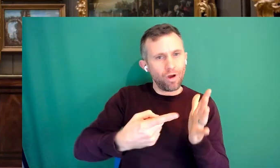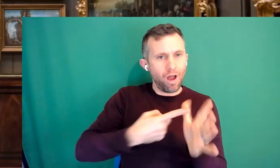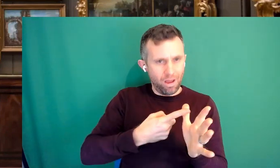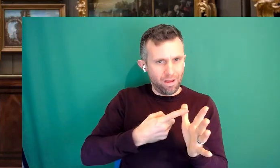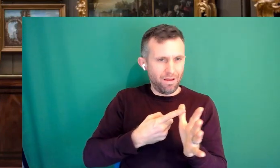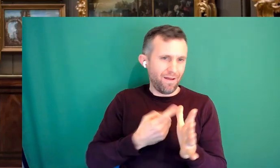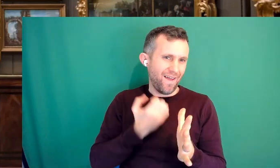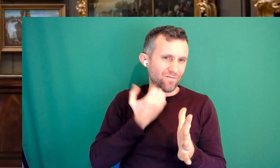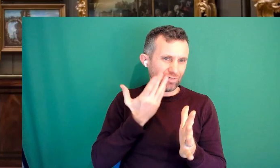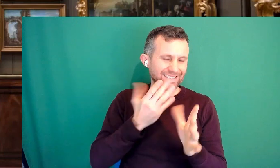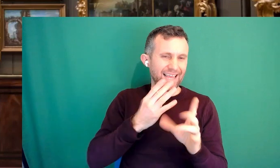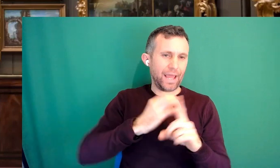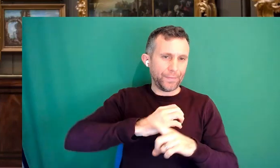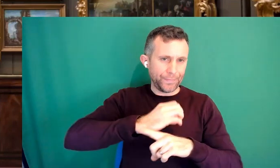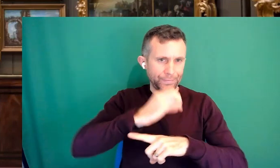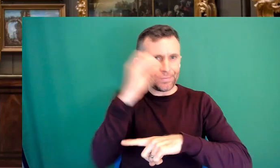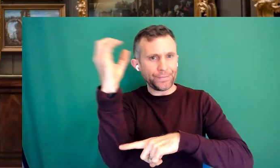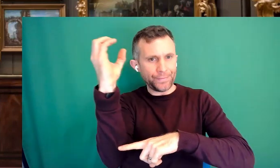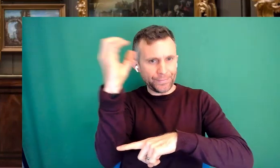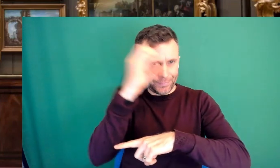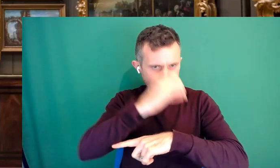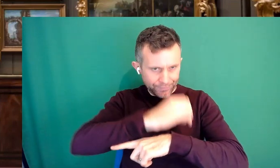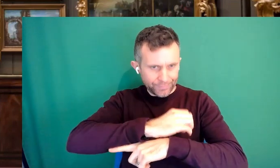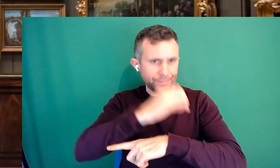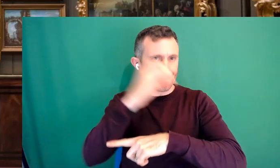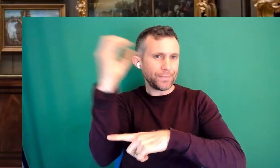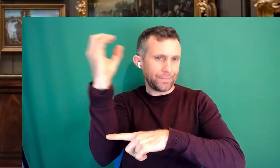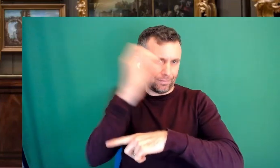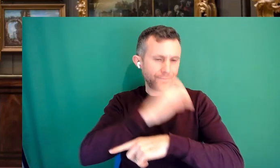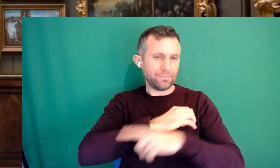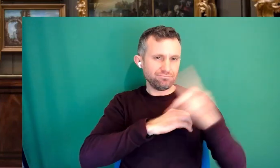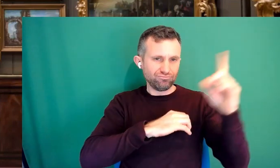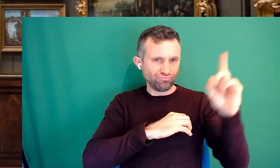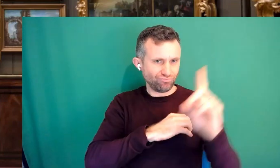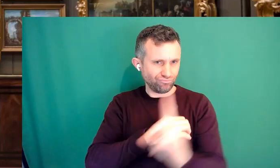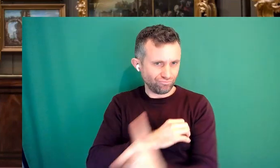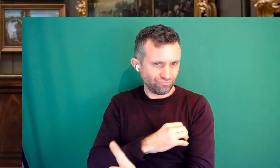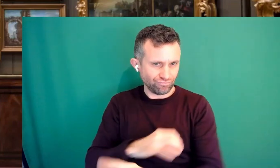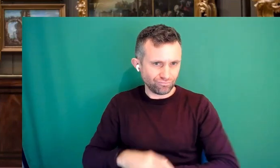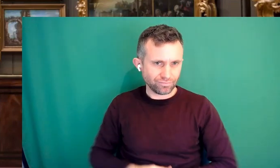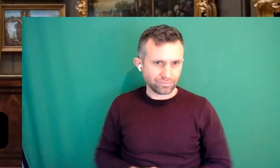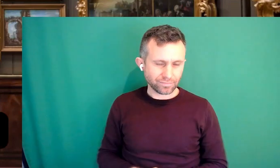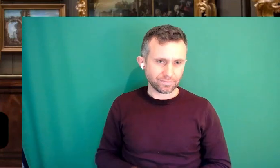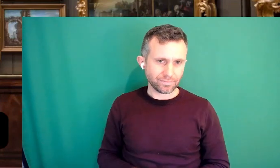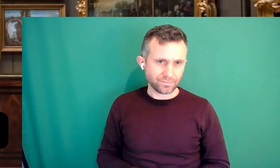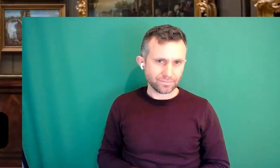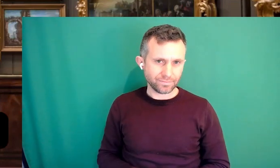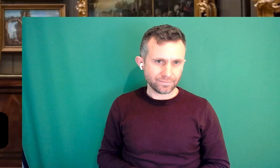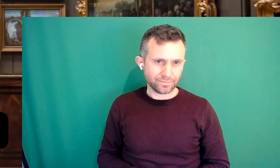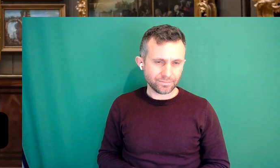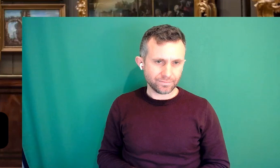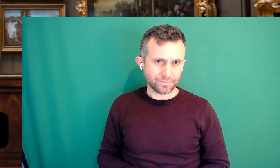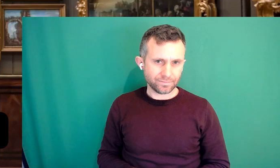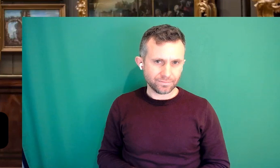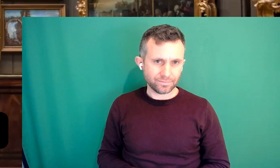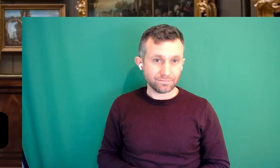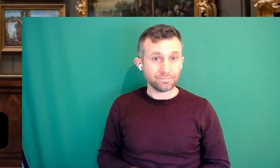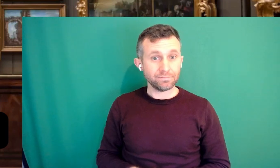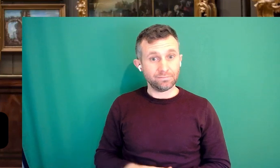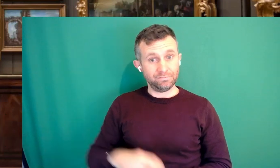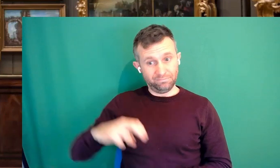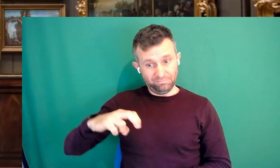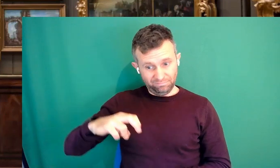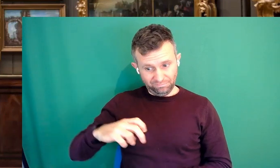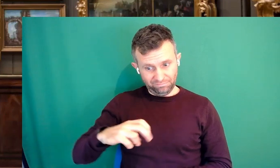when empty, but during the day, it will frequently be crowded with visitors itching to look at Soane's impressive